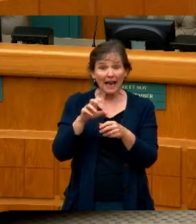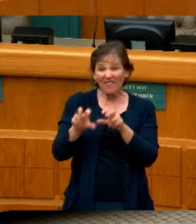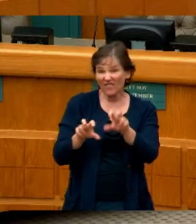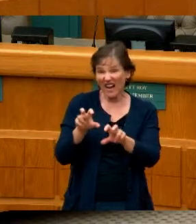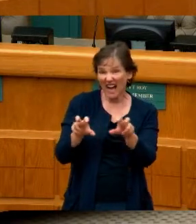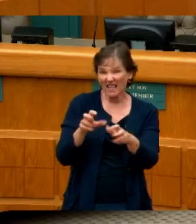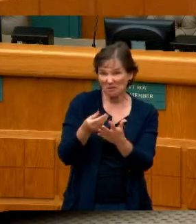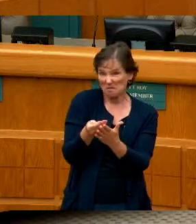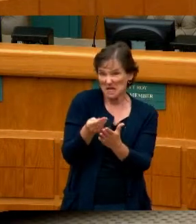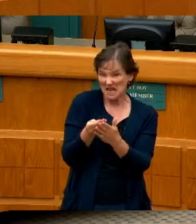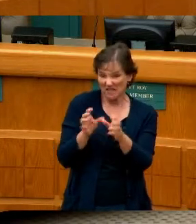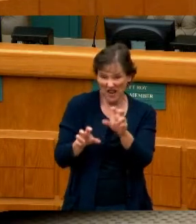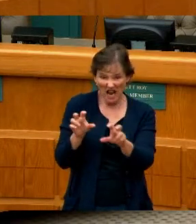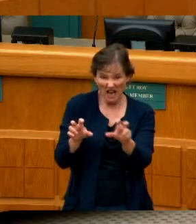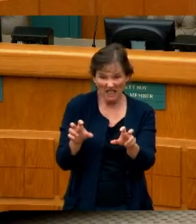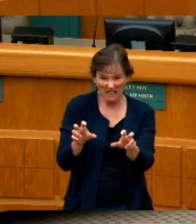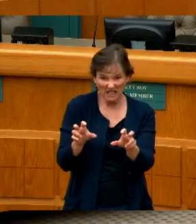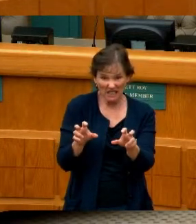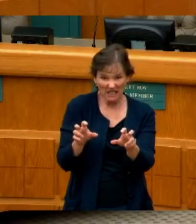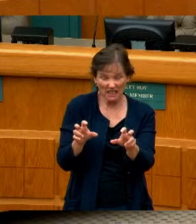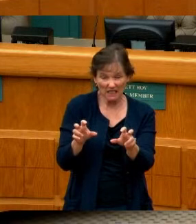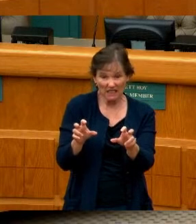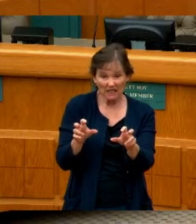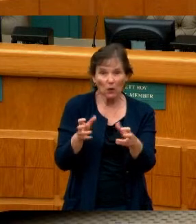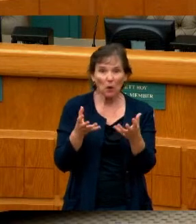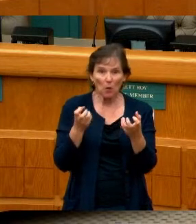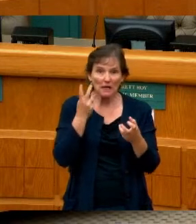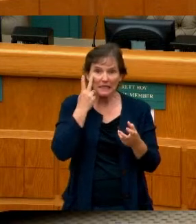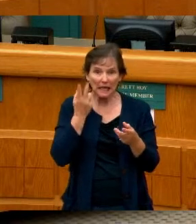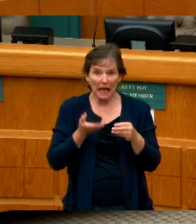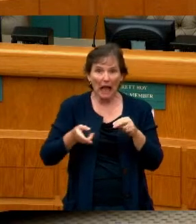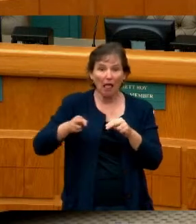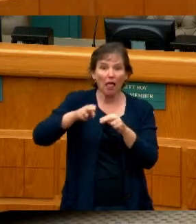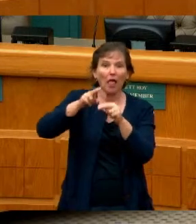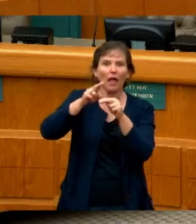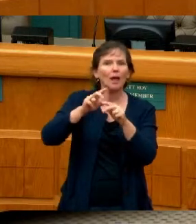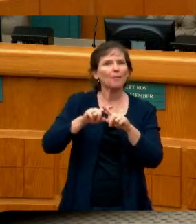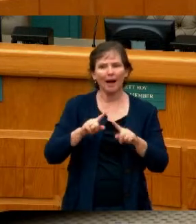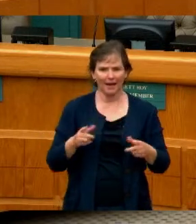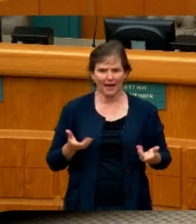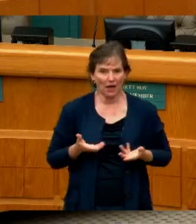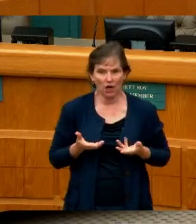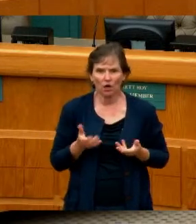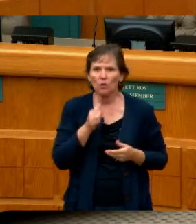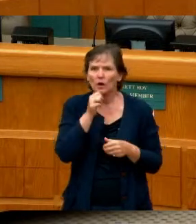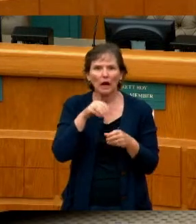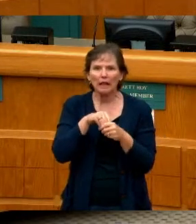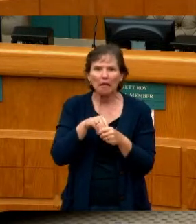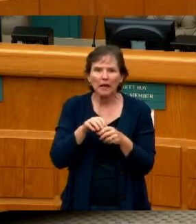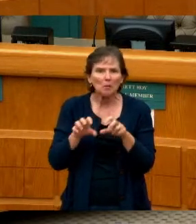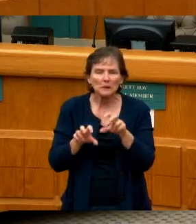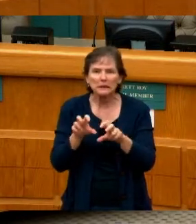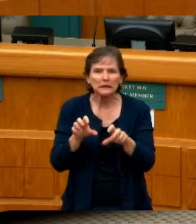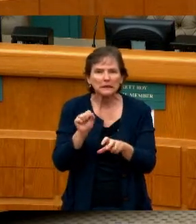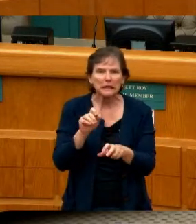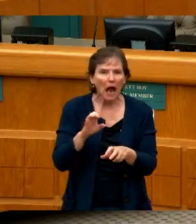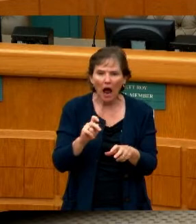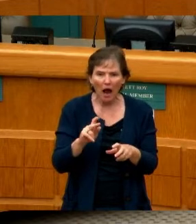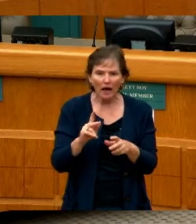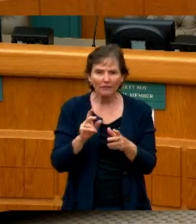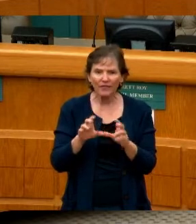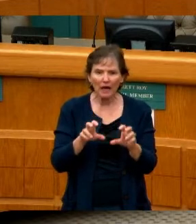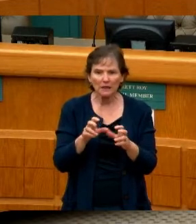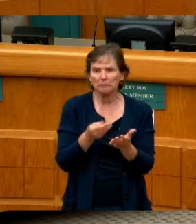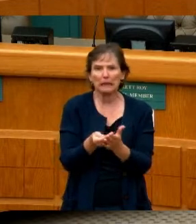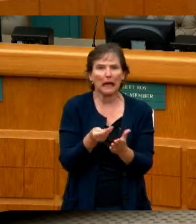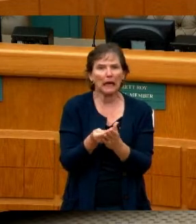if you're in the stock market business, you like to see these things go up, but we're not in the stock market business. We want